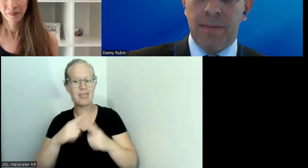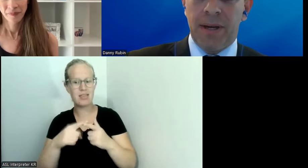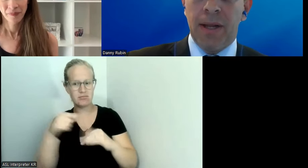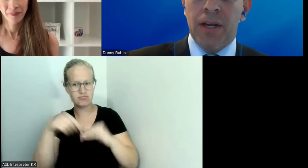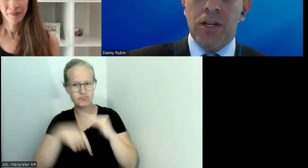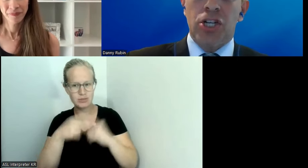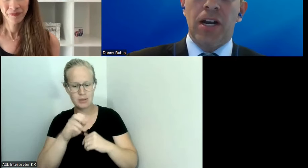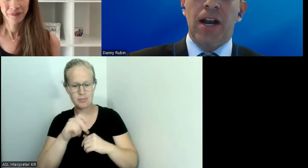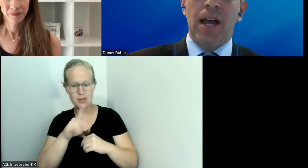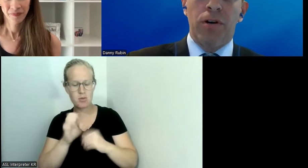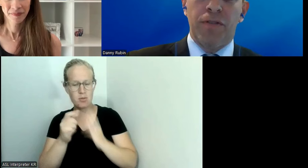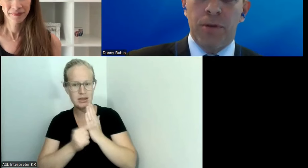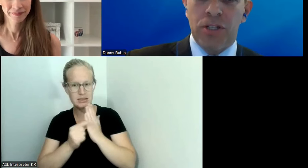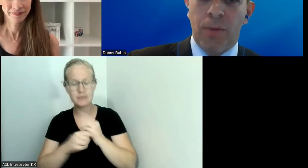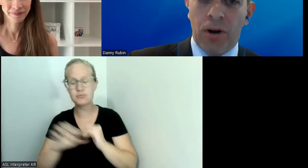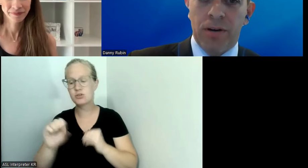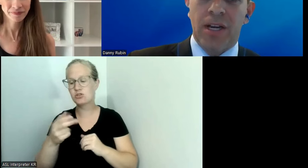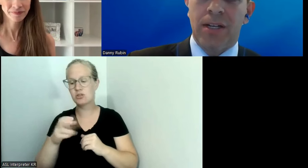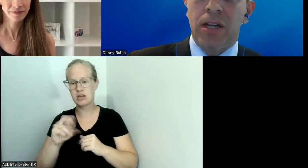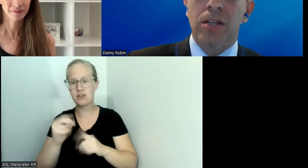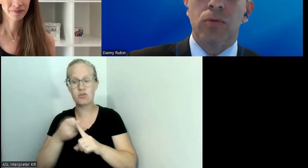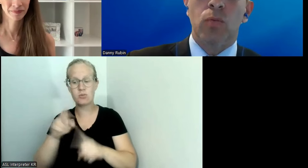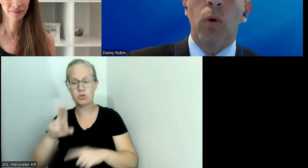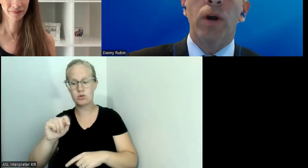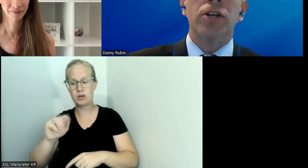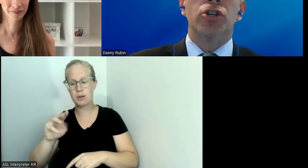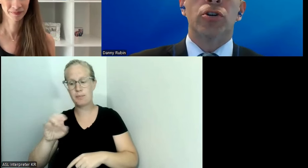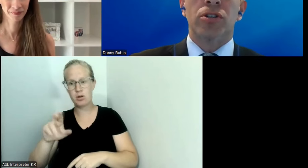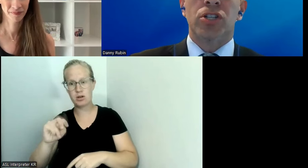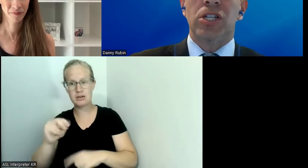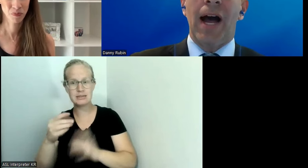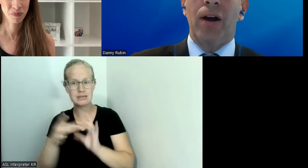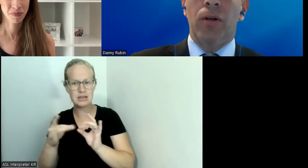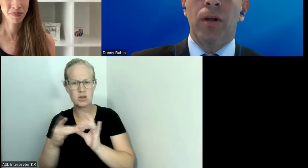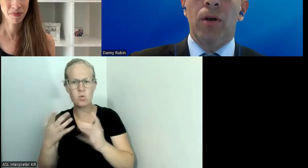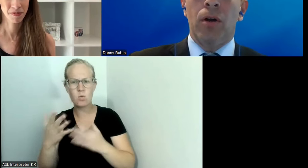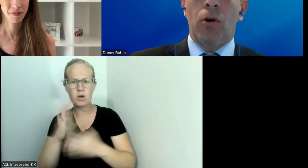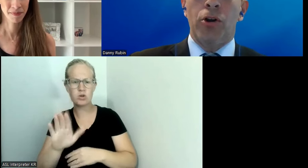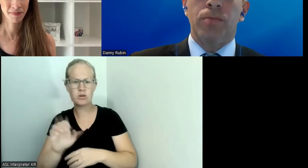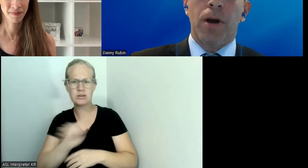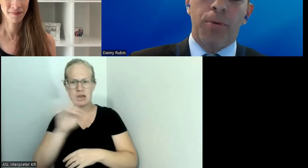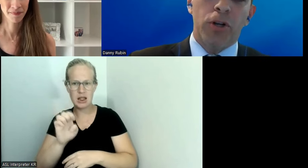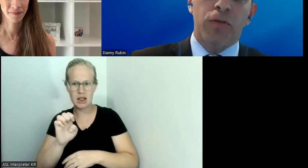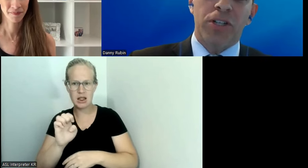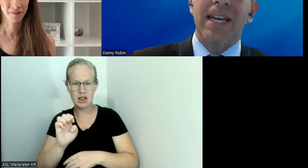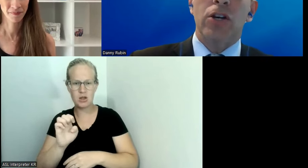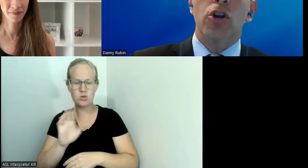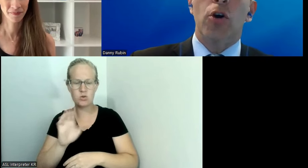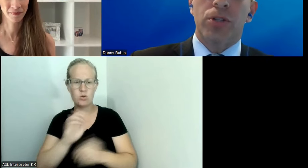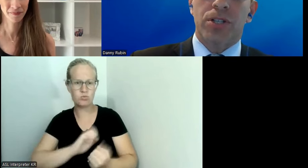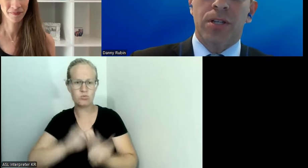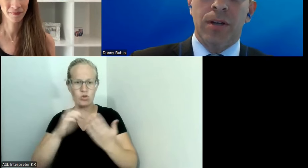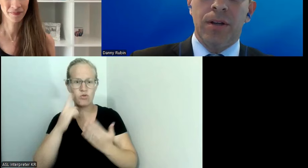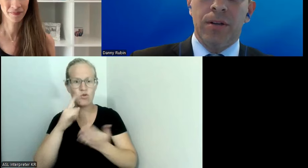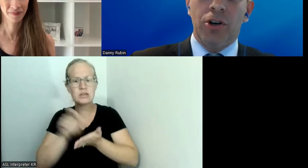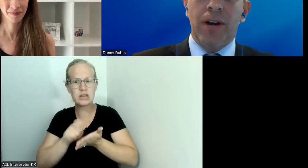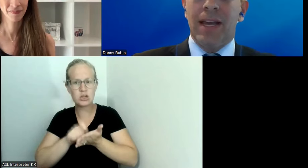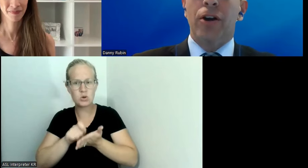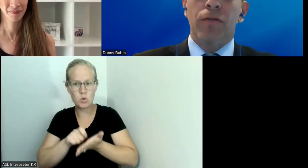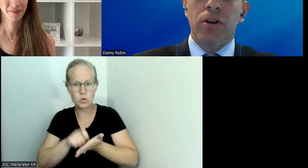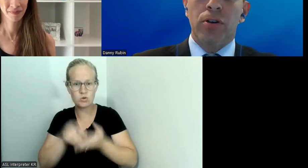magazine a bit. Shannon Hayward from UT Martin said, what, what is your style or your approach for taking notes